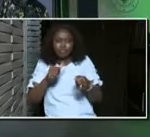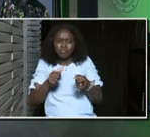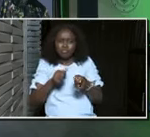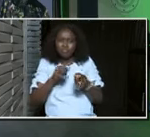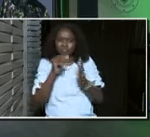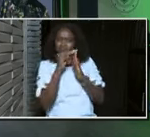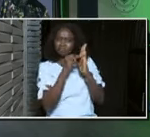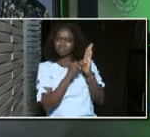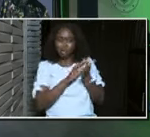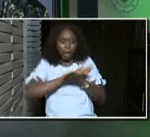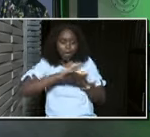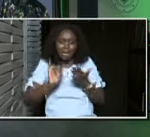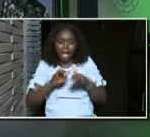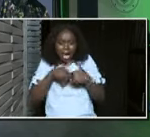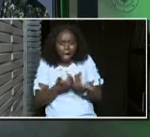go about that.